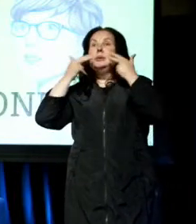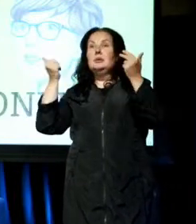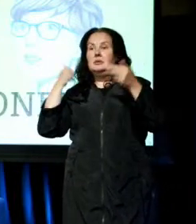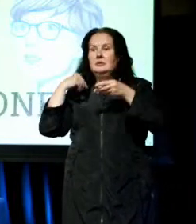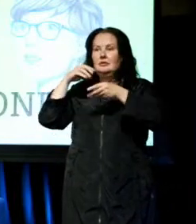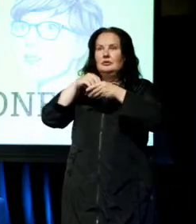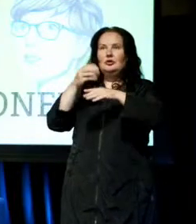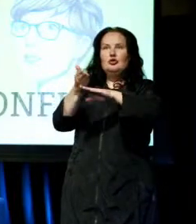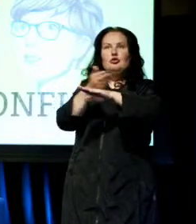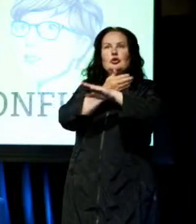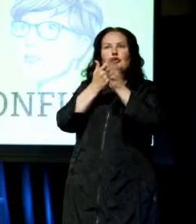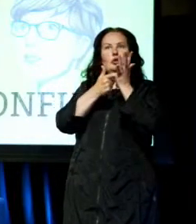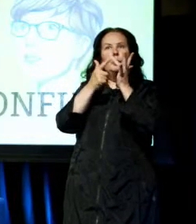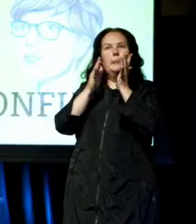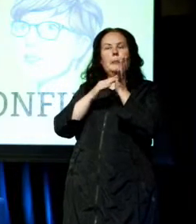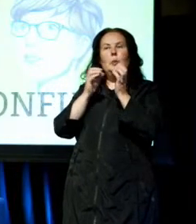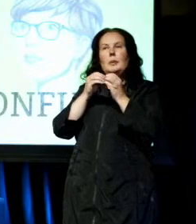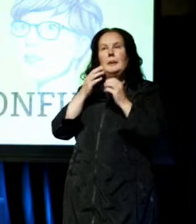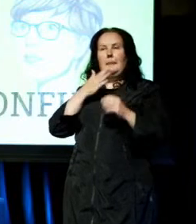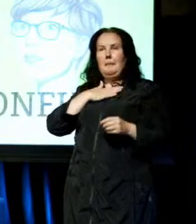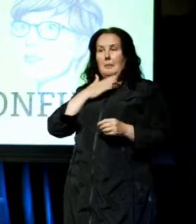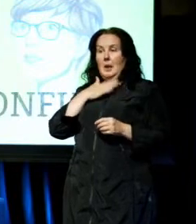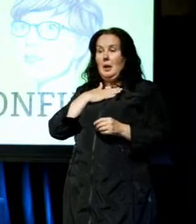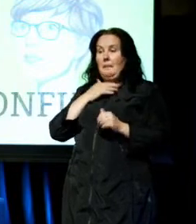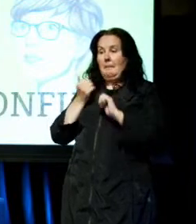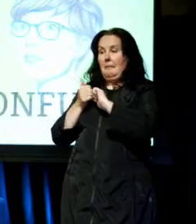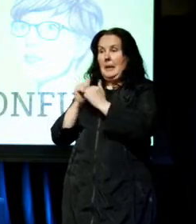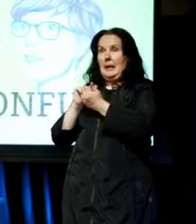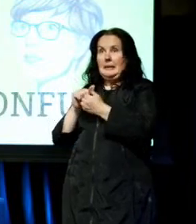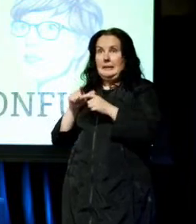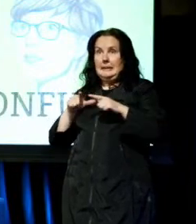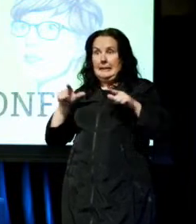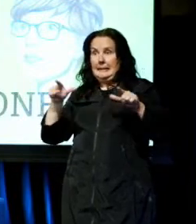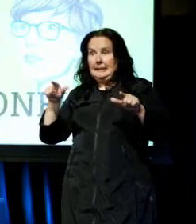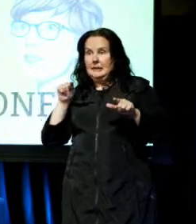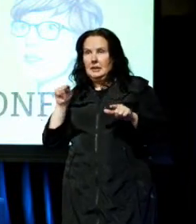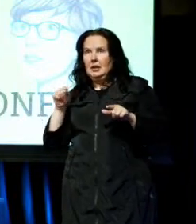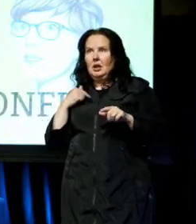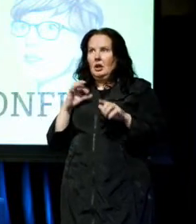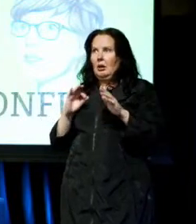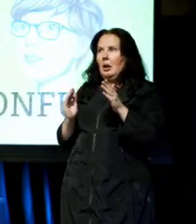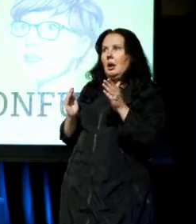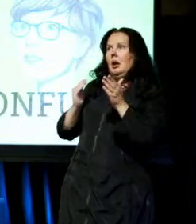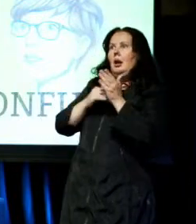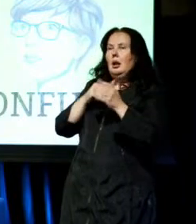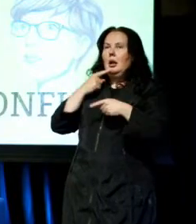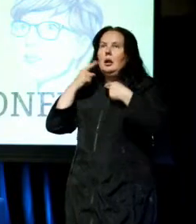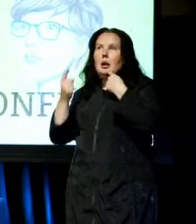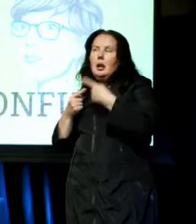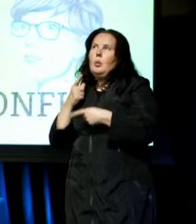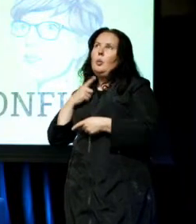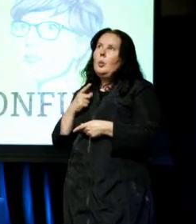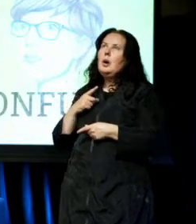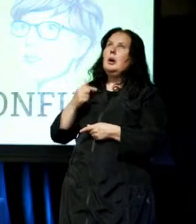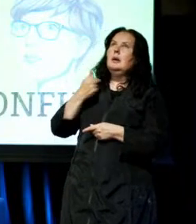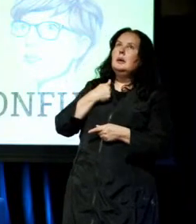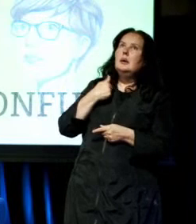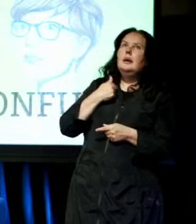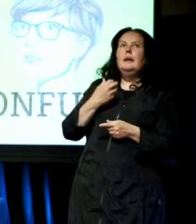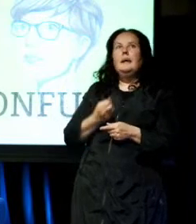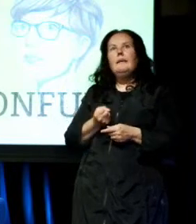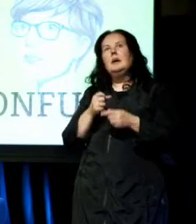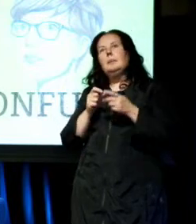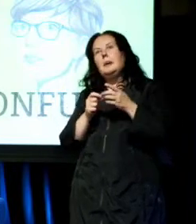in the green room with my scene partner and not having to like do that extra layer of explanation about yourself that you kind of have to